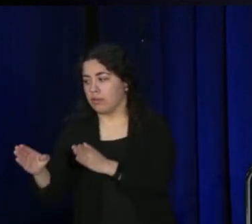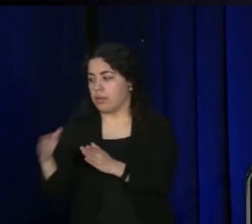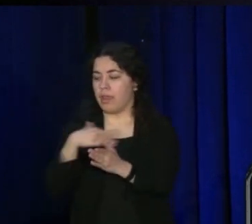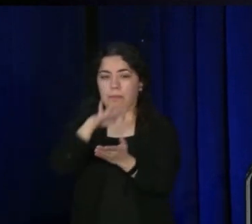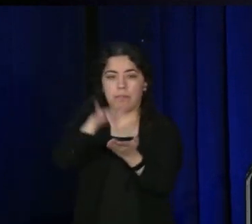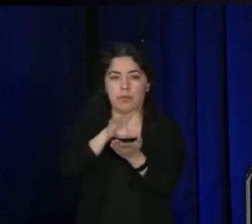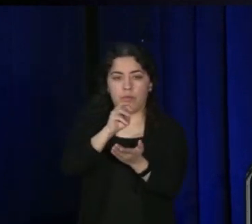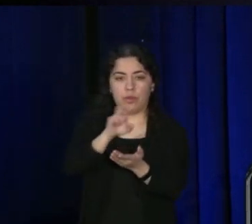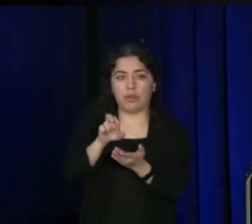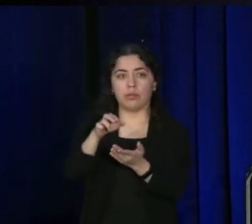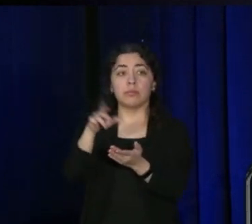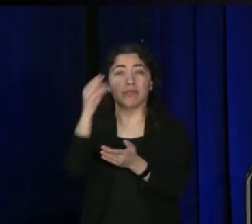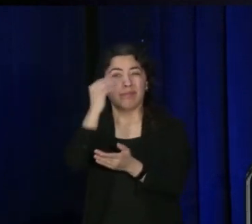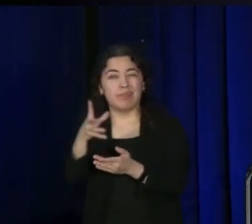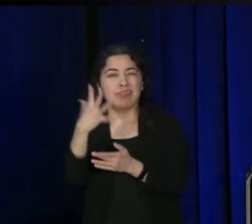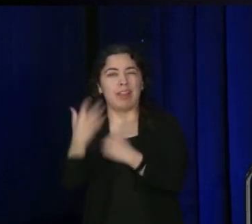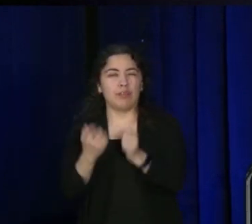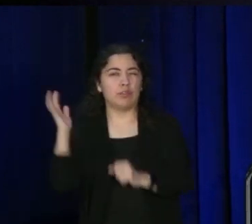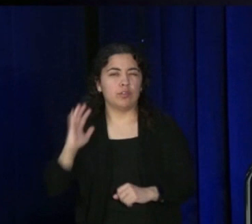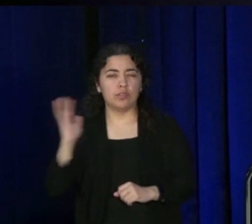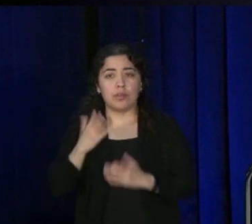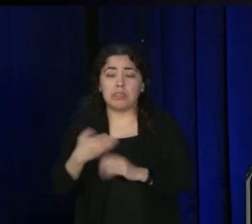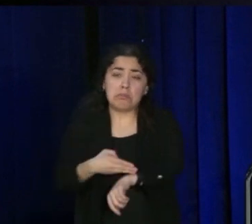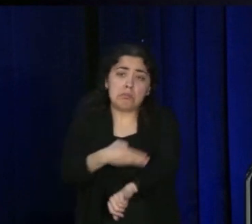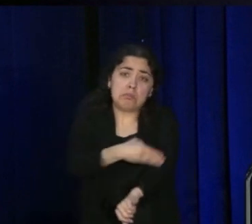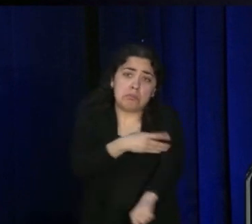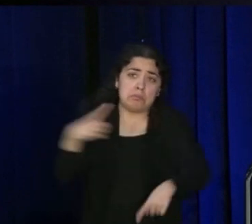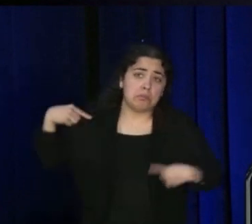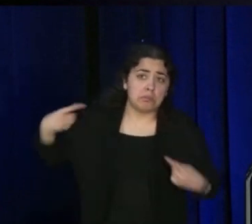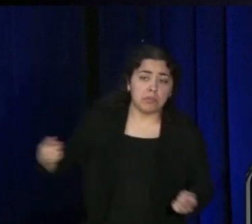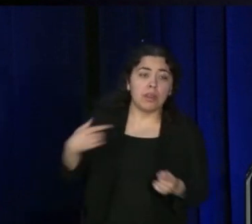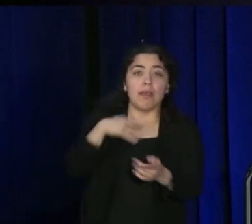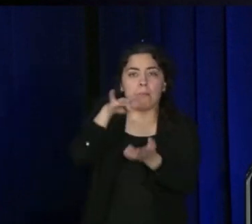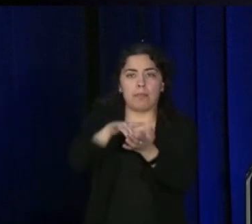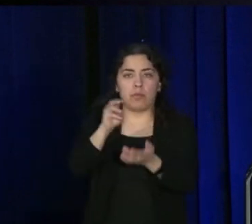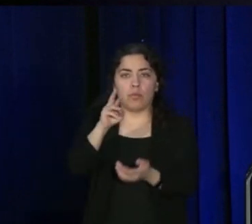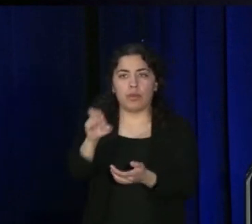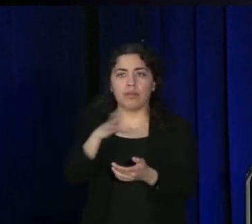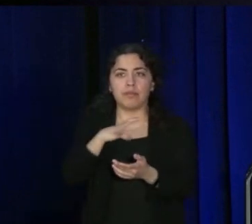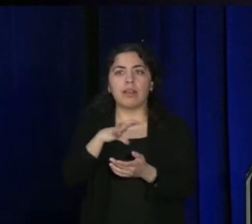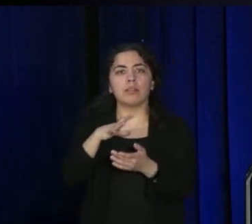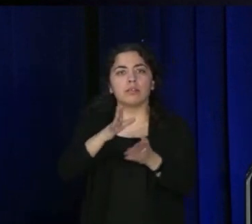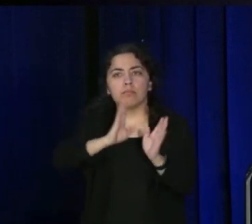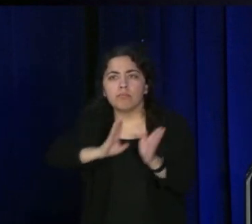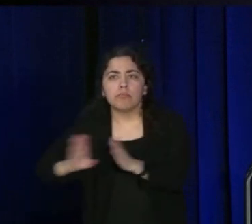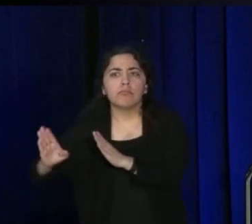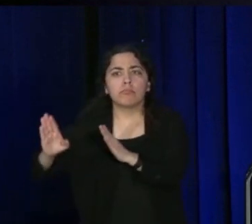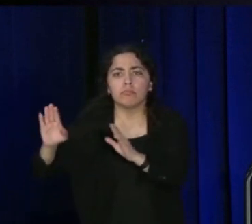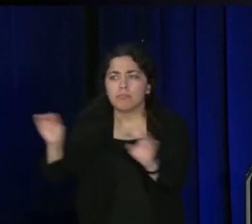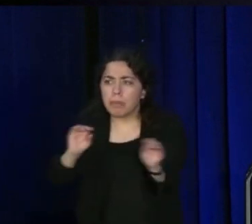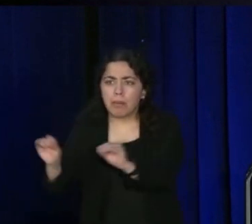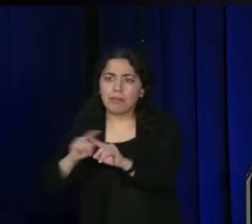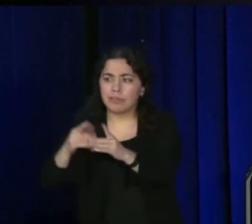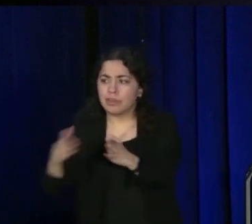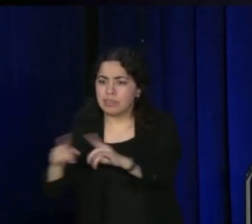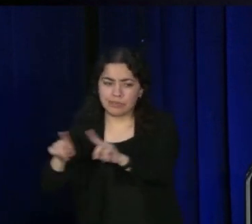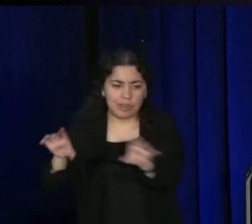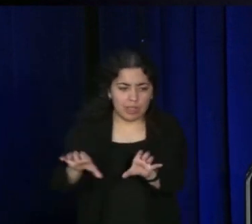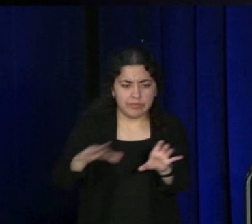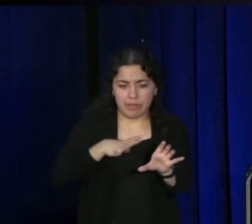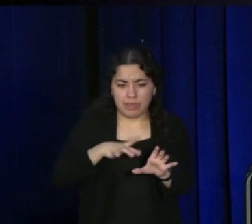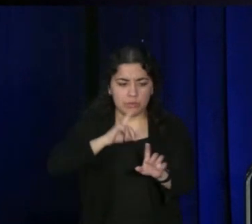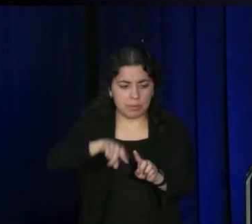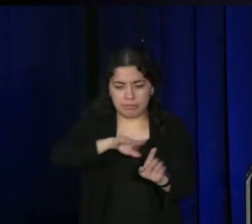way, this is from like 5 years ago, so things have gotten better. But we need some middleware. The middleware will help us orchestrate so that different things can have different actions and respond to different